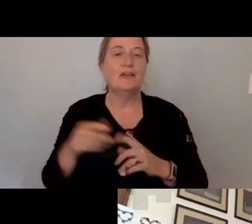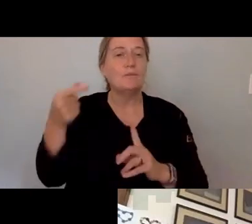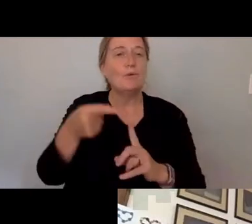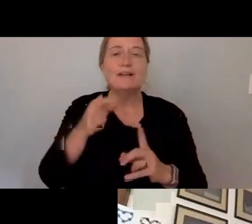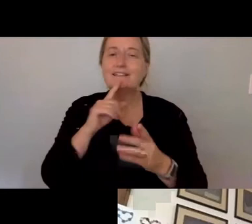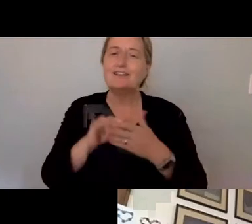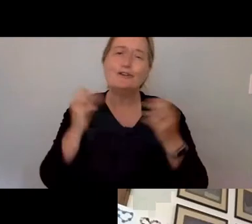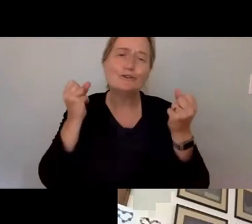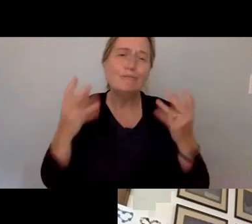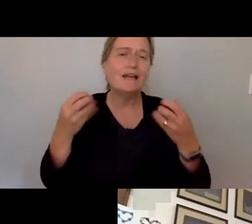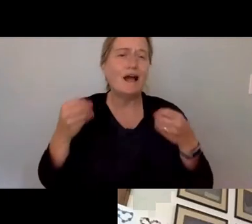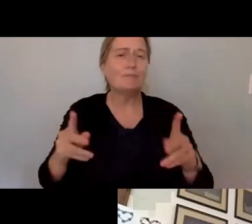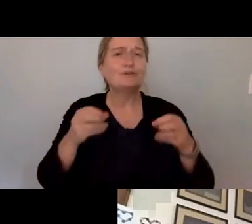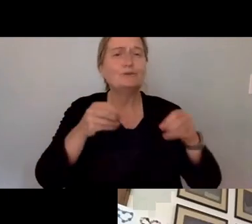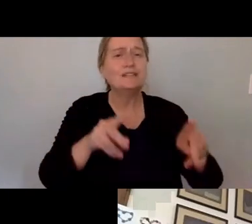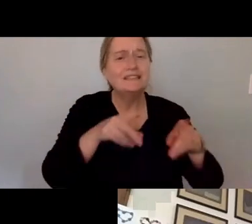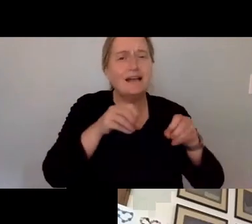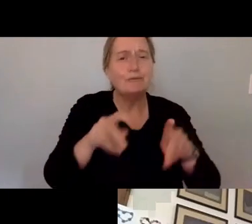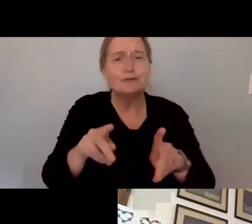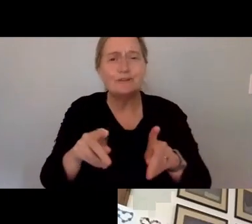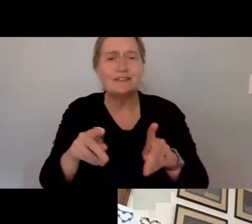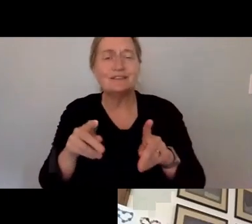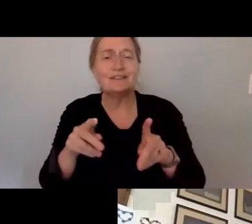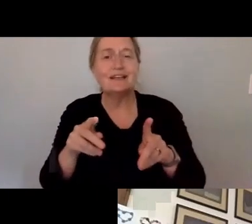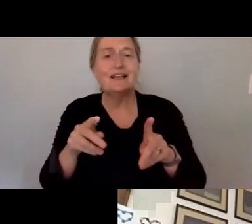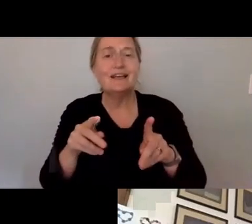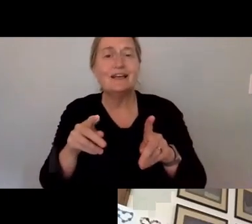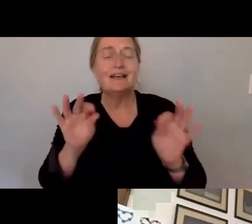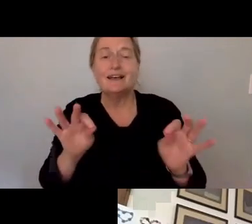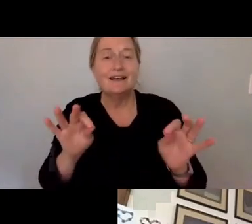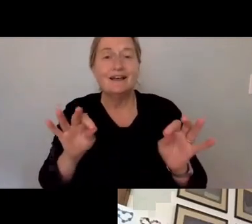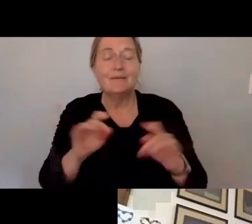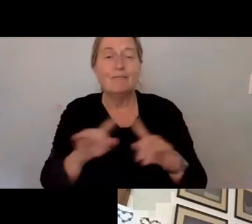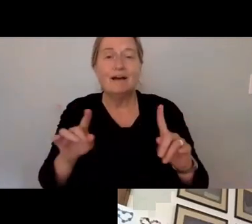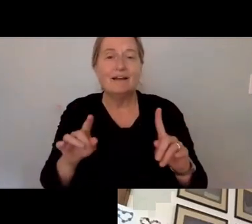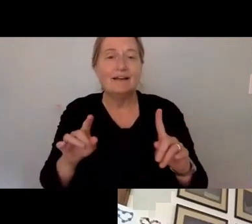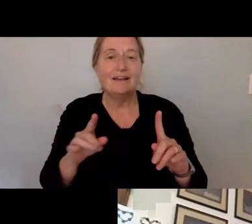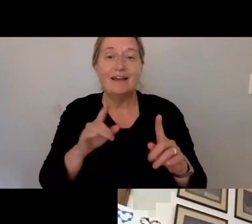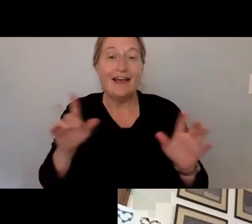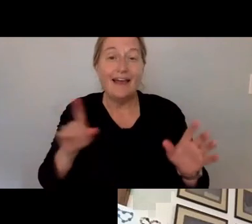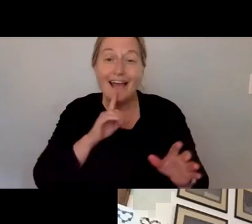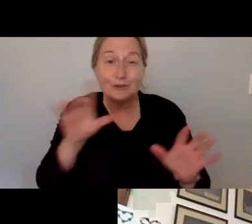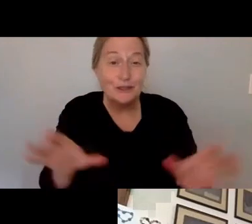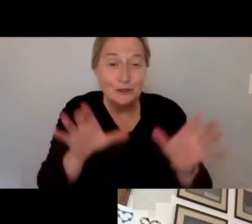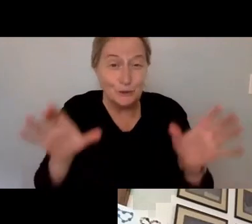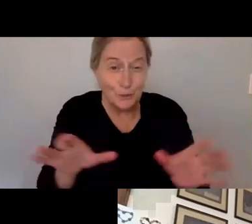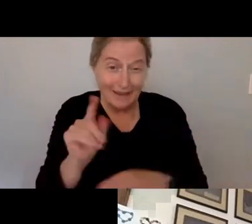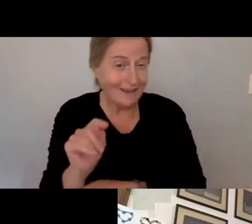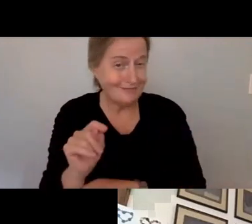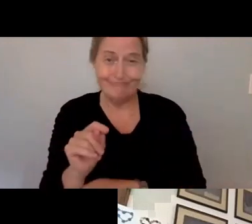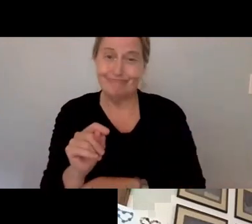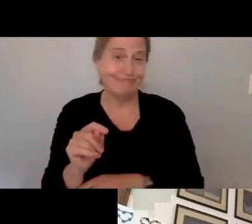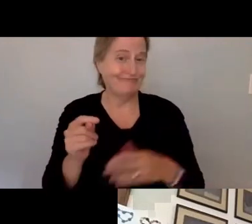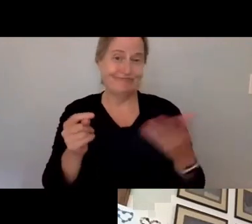so phenomenal and the implementation is so mediocre, you would just come to tears. So anyway, John, it's all yours. Thank